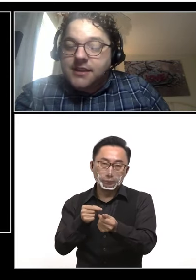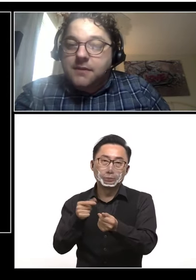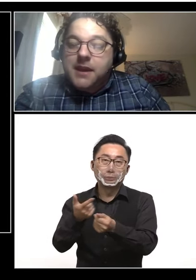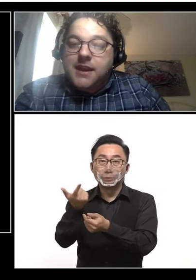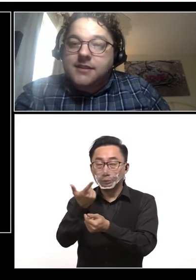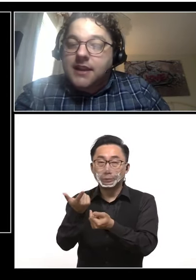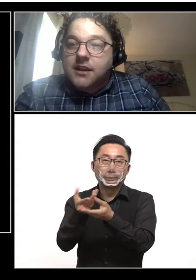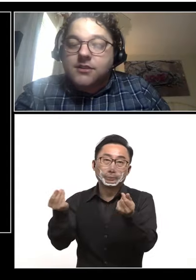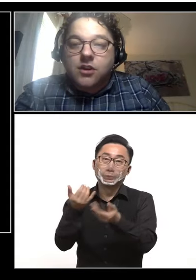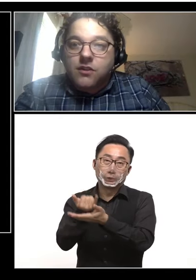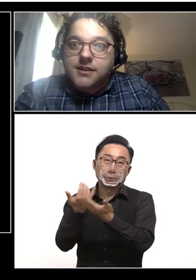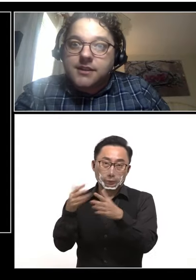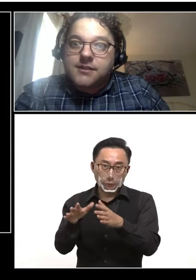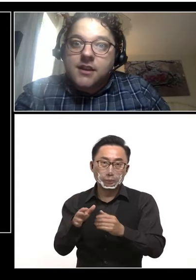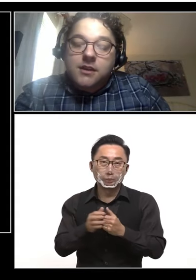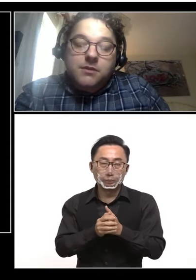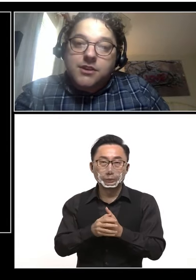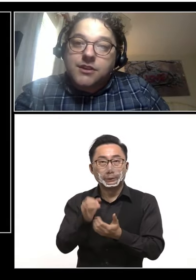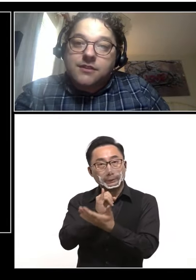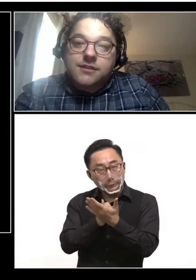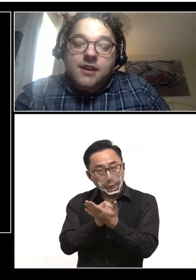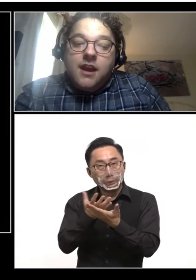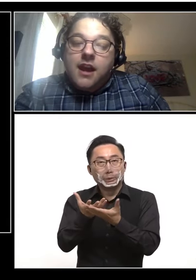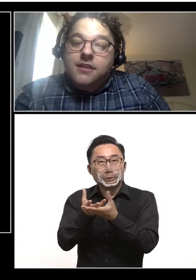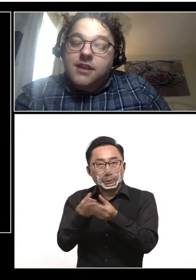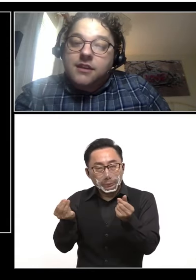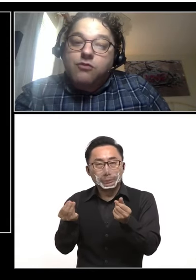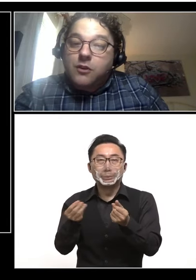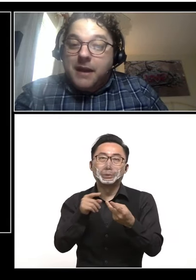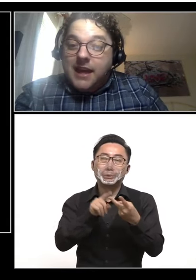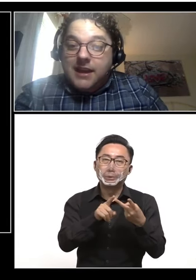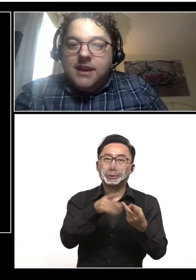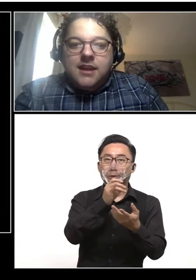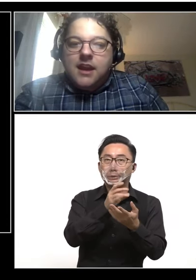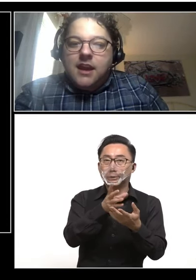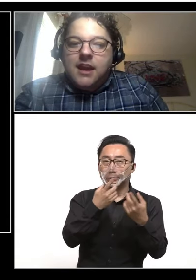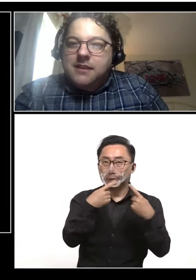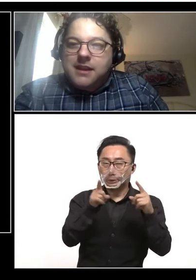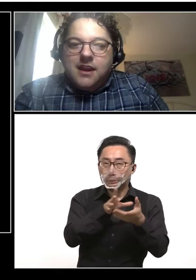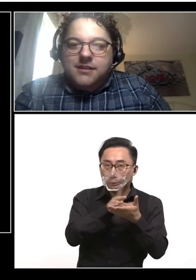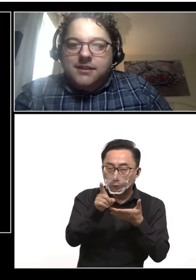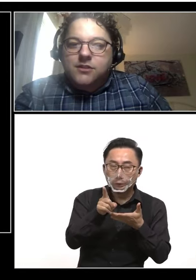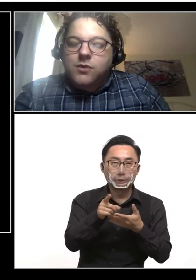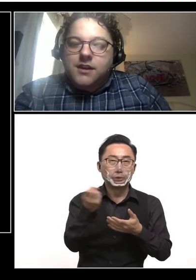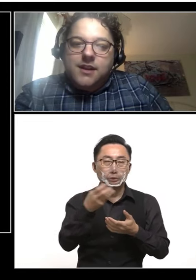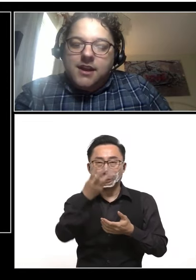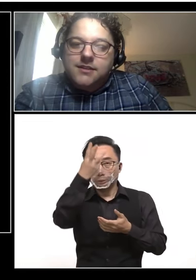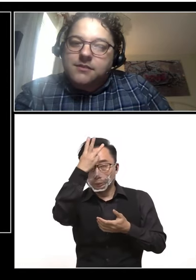Artists disappeared, singers, songwriters, musicians, the Royal Ballet. Many, many